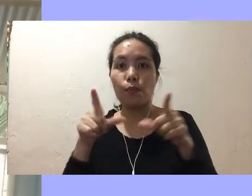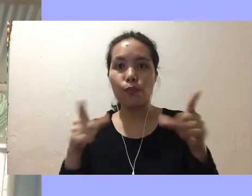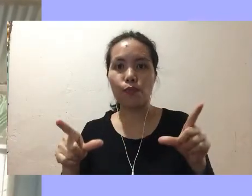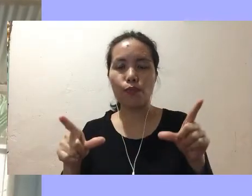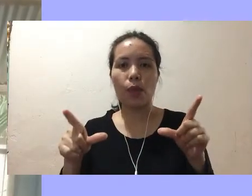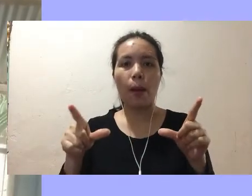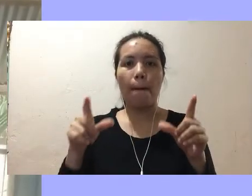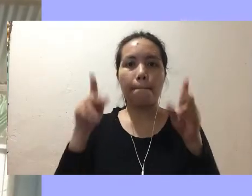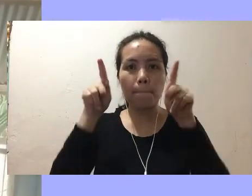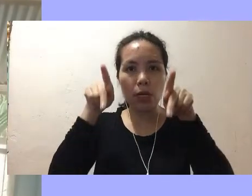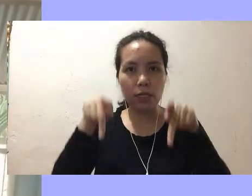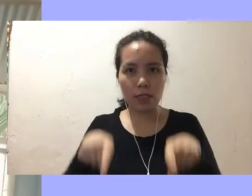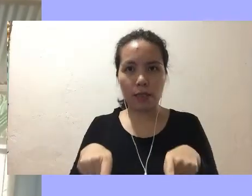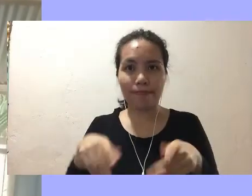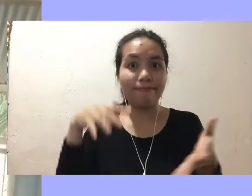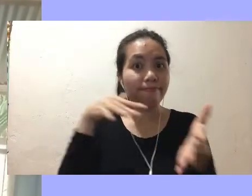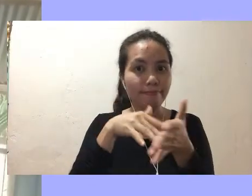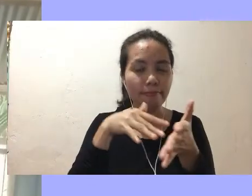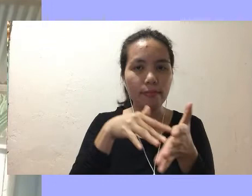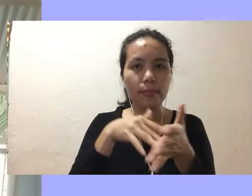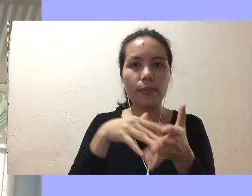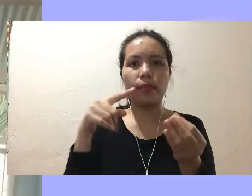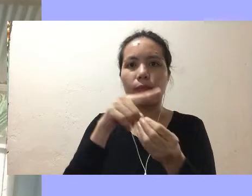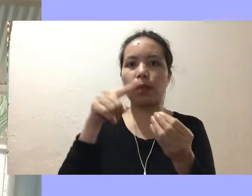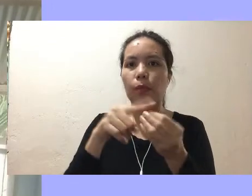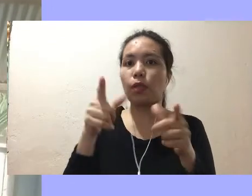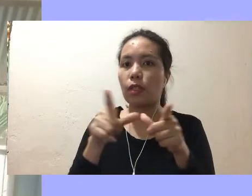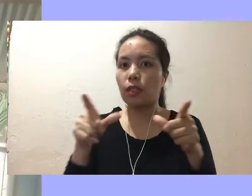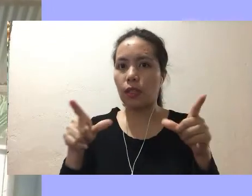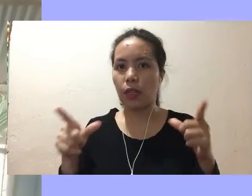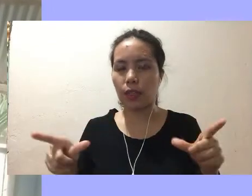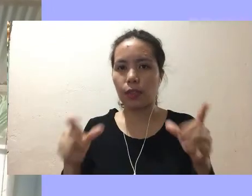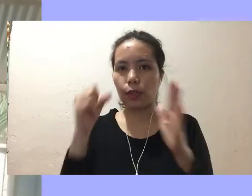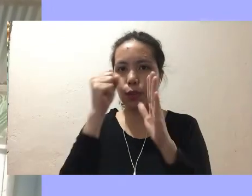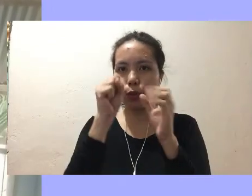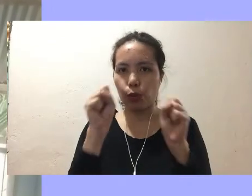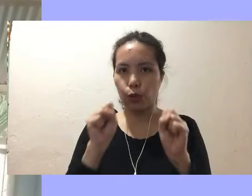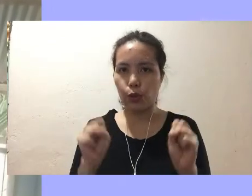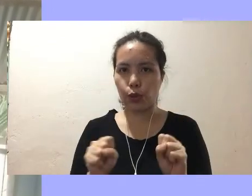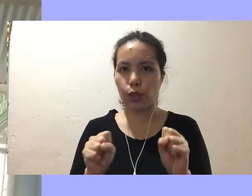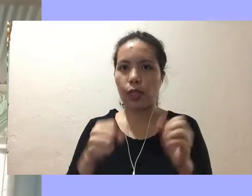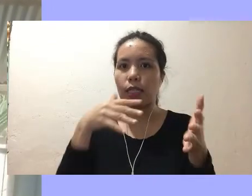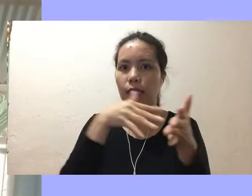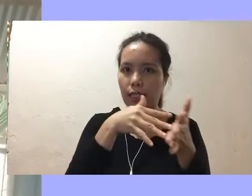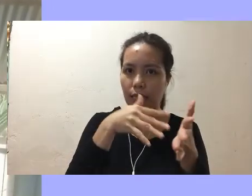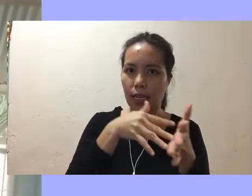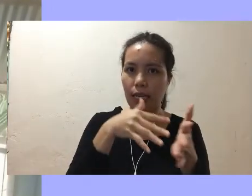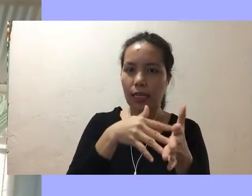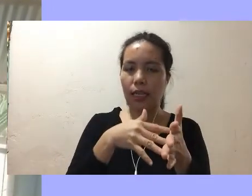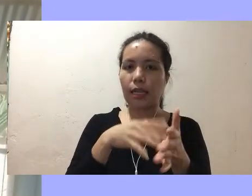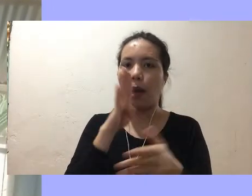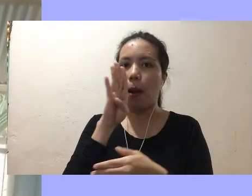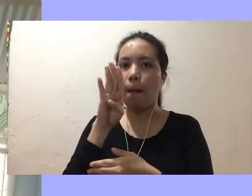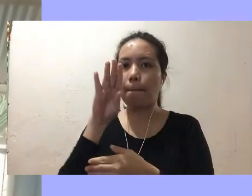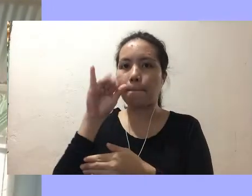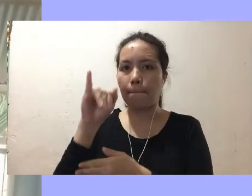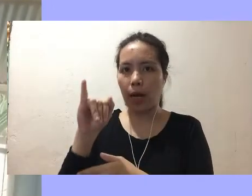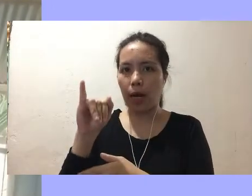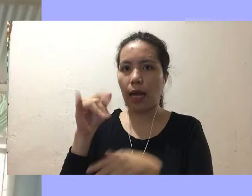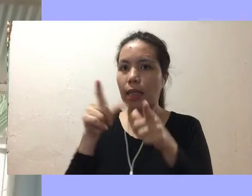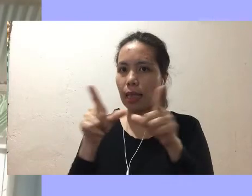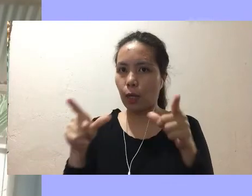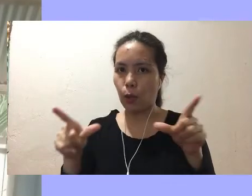become a linguist person. Now let us study the awareness of language structure that has been studied